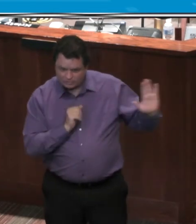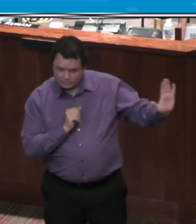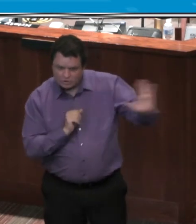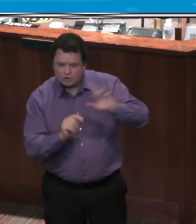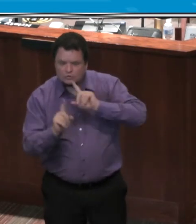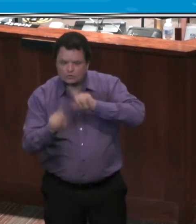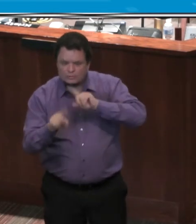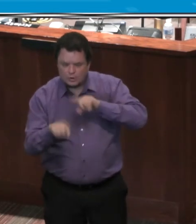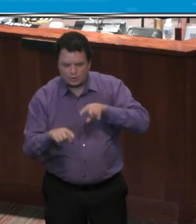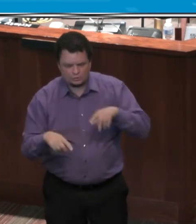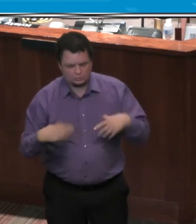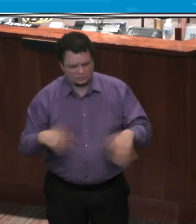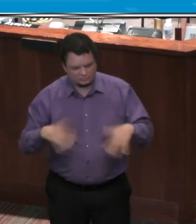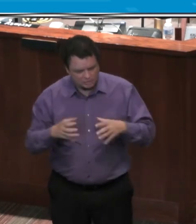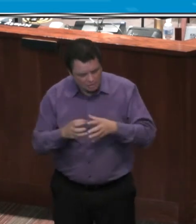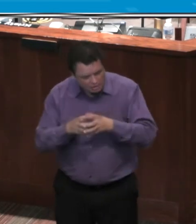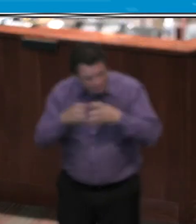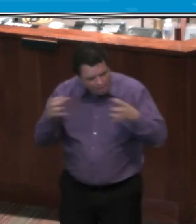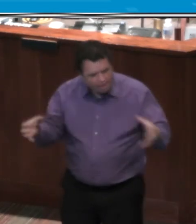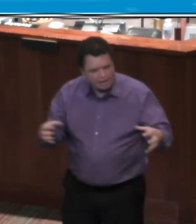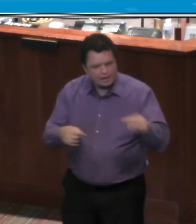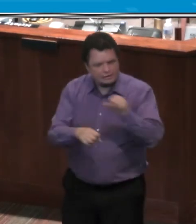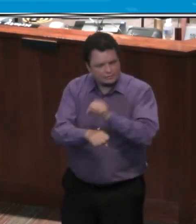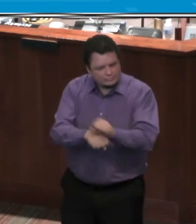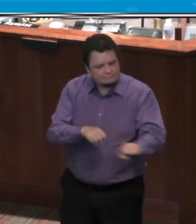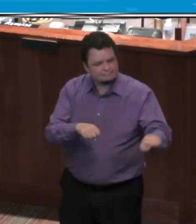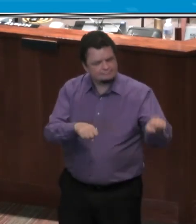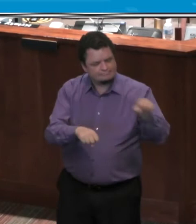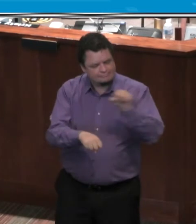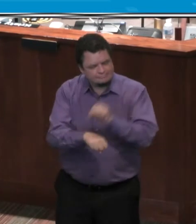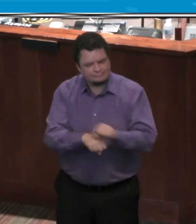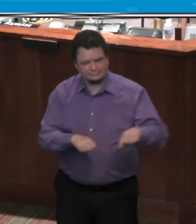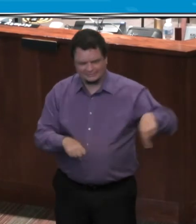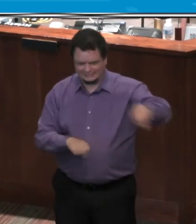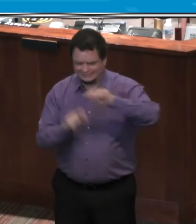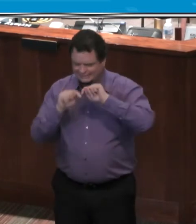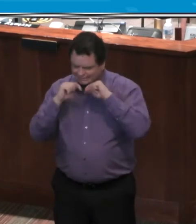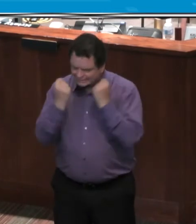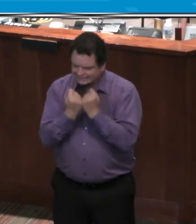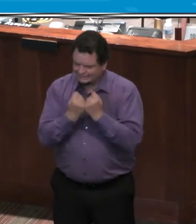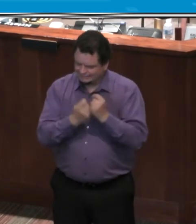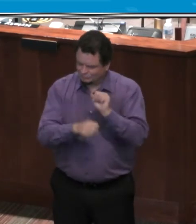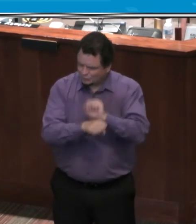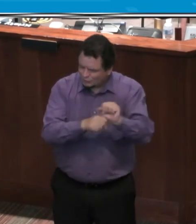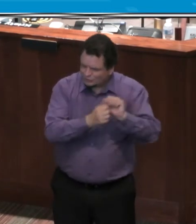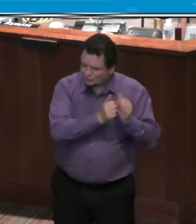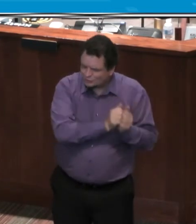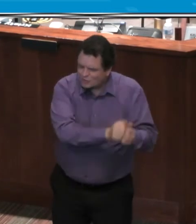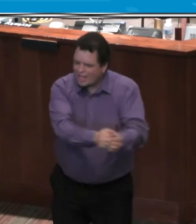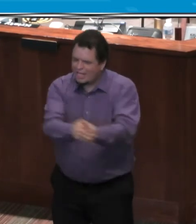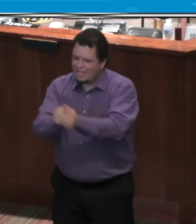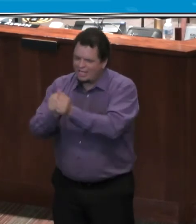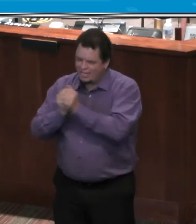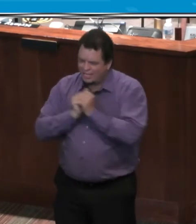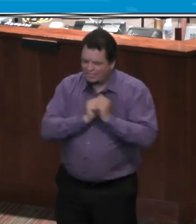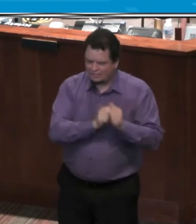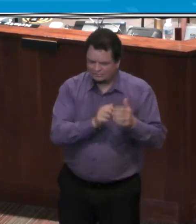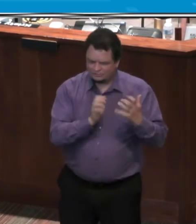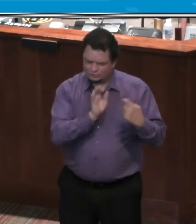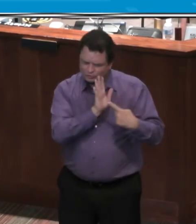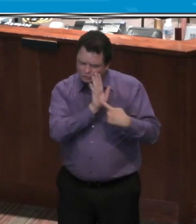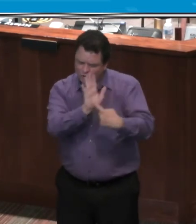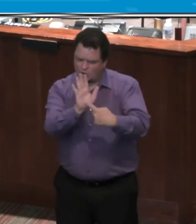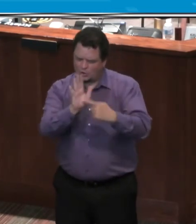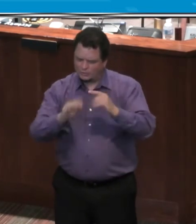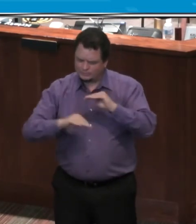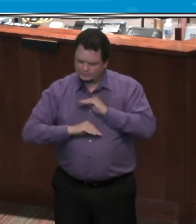members in the agency, as well as partners that we have to demonstrate that we meet certain measures. So I will